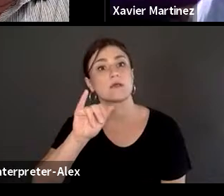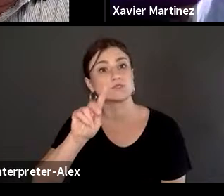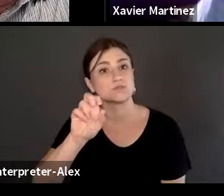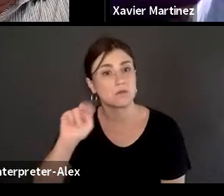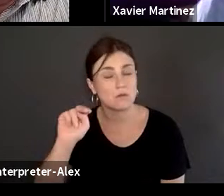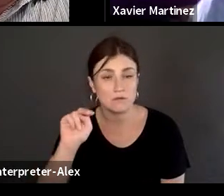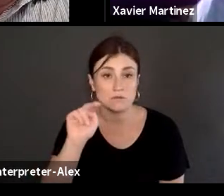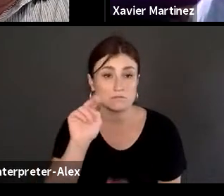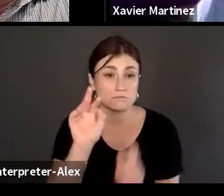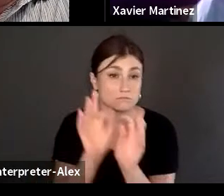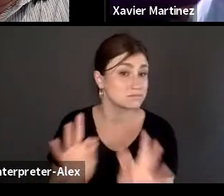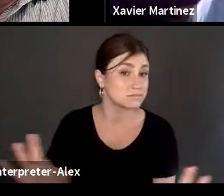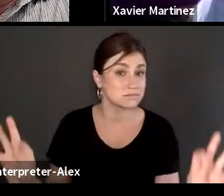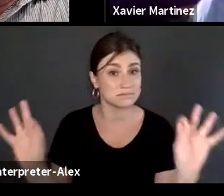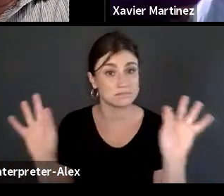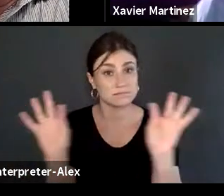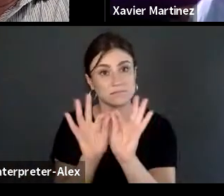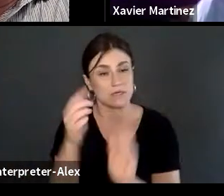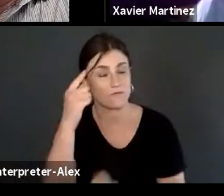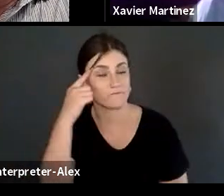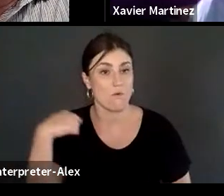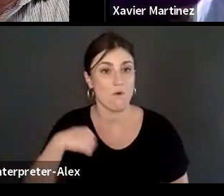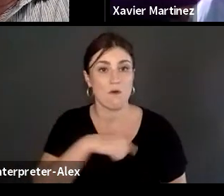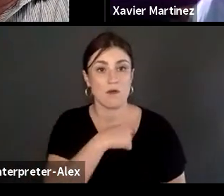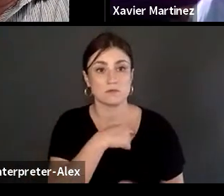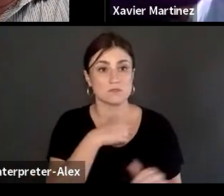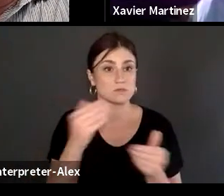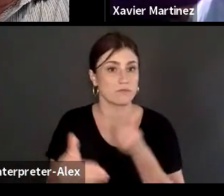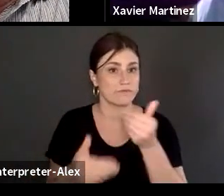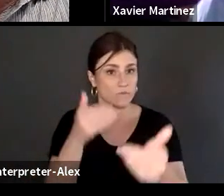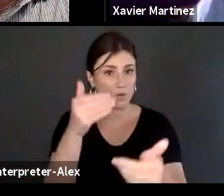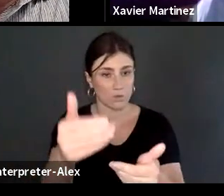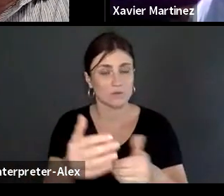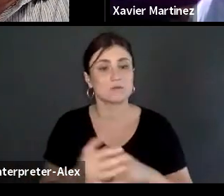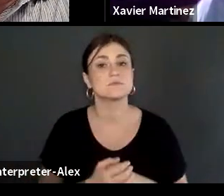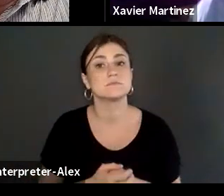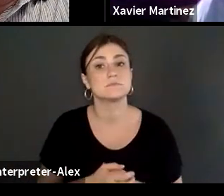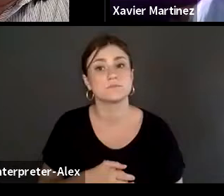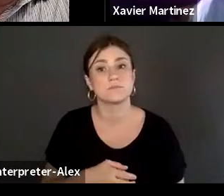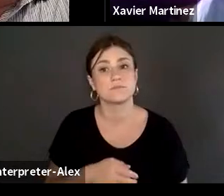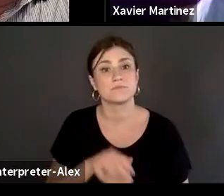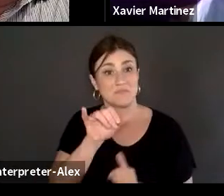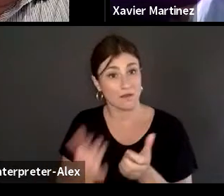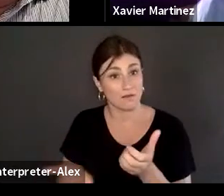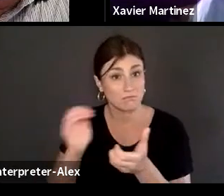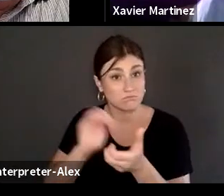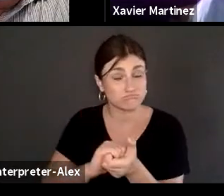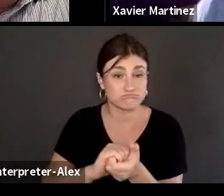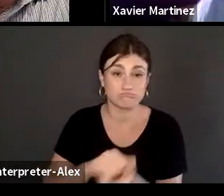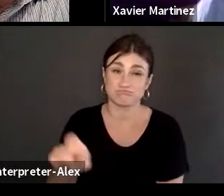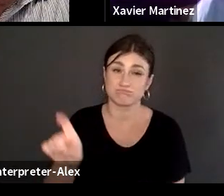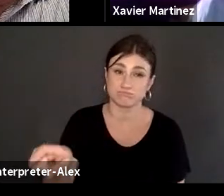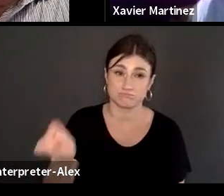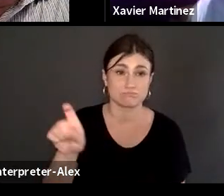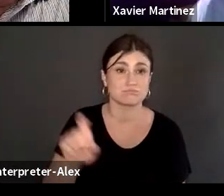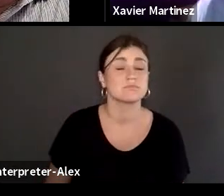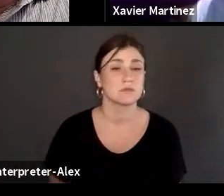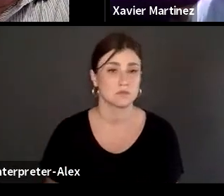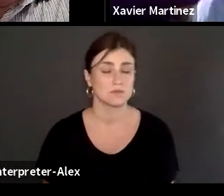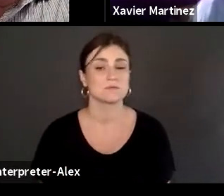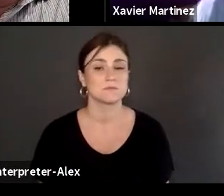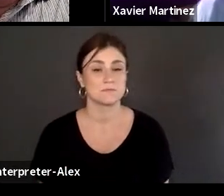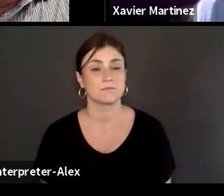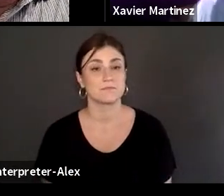forward to our future here in the Valley and in Rio Riba County, Santa Fe County, because that is much needed. And I can see where, if this is one